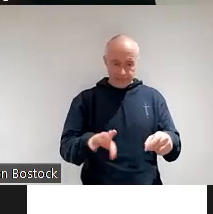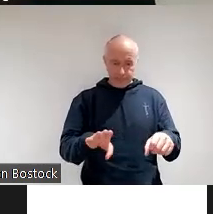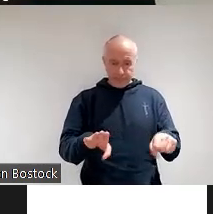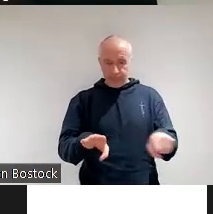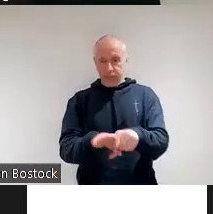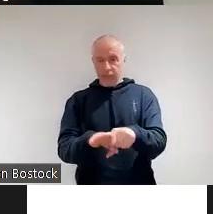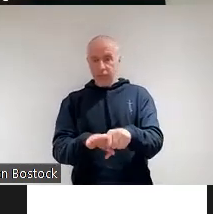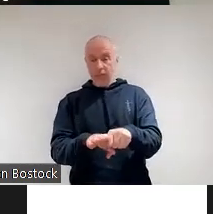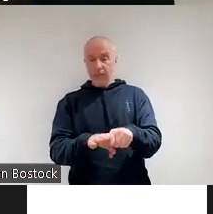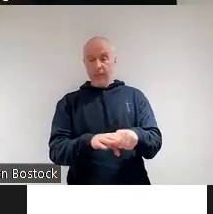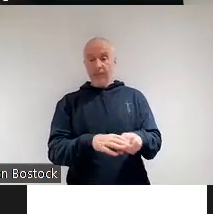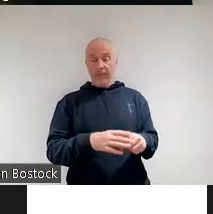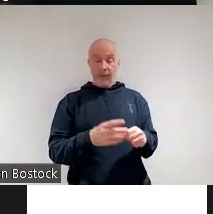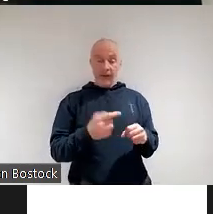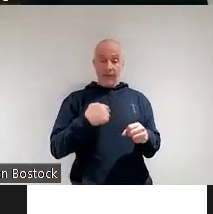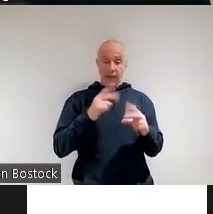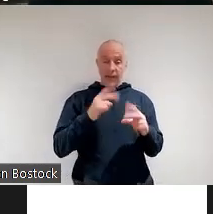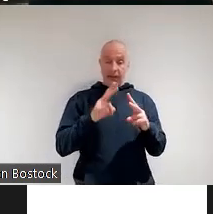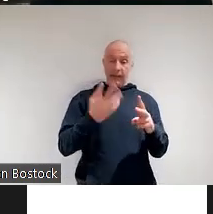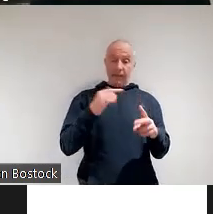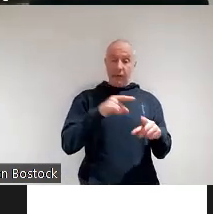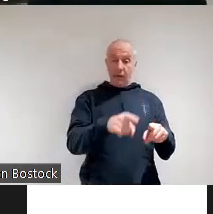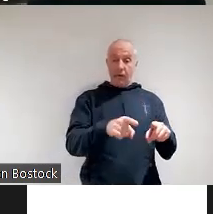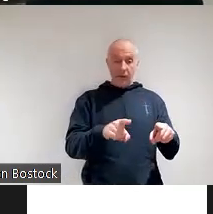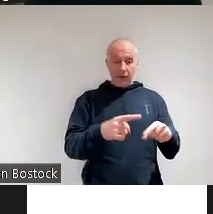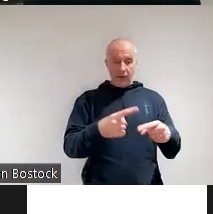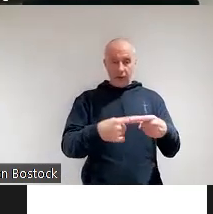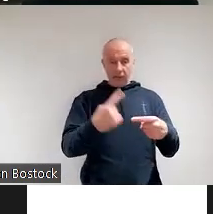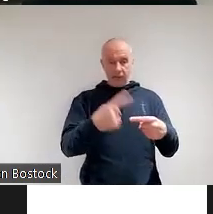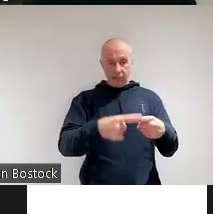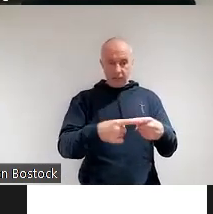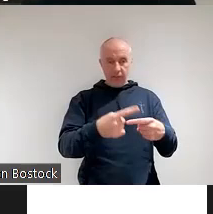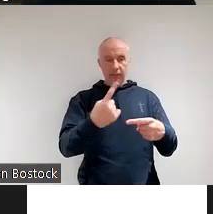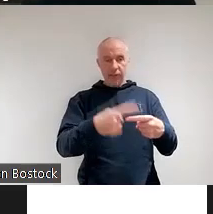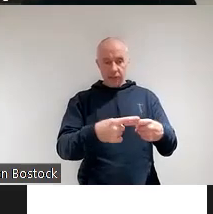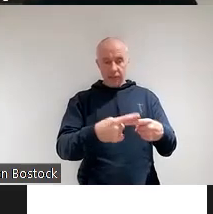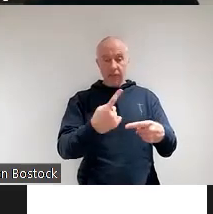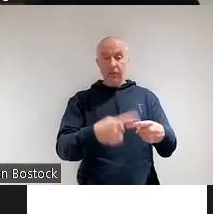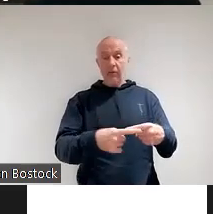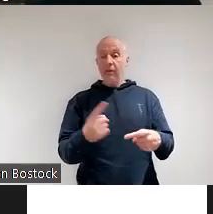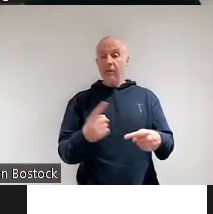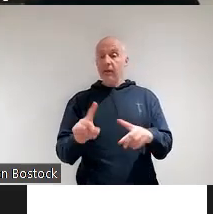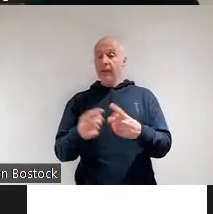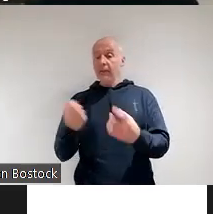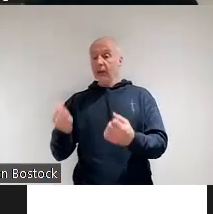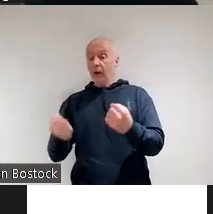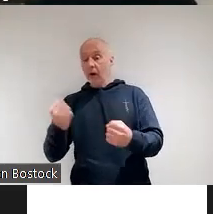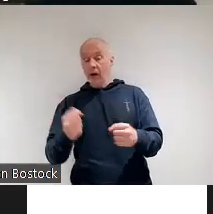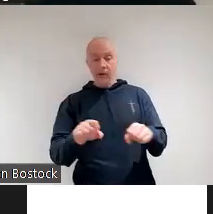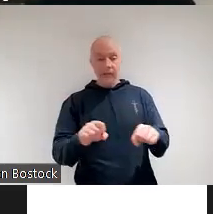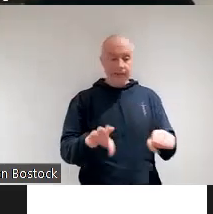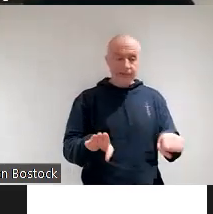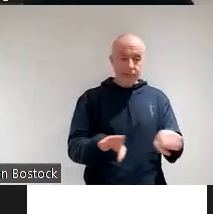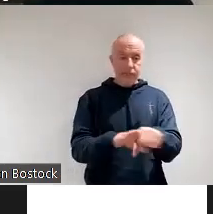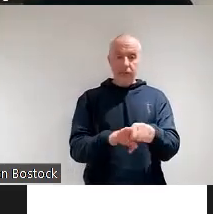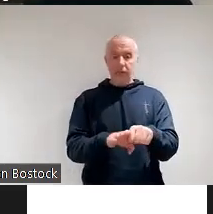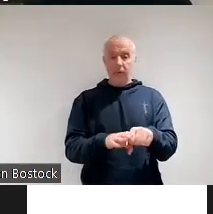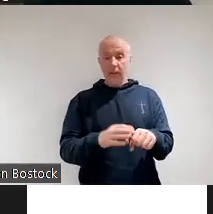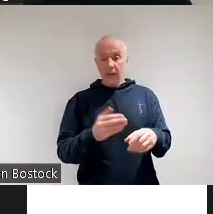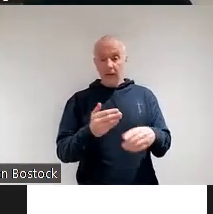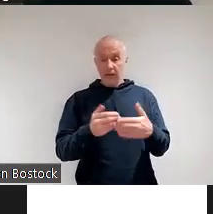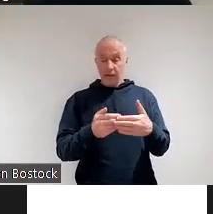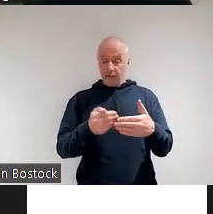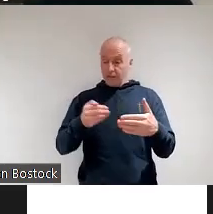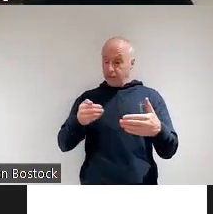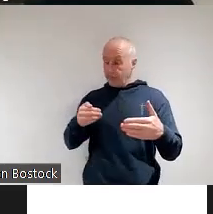supported in the past. Basically, the breaker just gets tripped, and when they change the brand of the vehicle, suddenly all the problem is gone. It's just because the previous brand of the